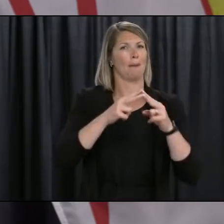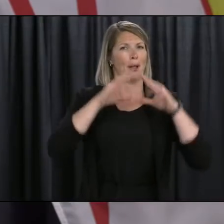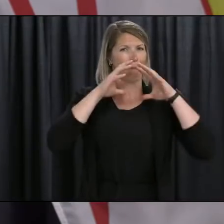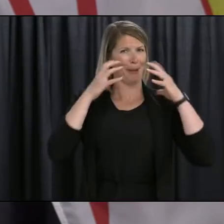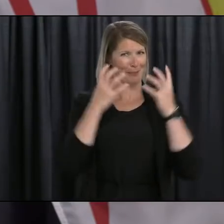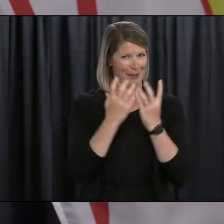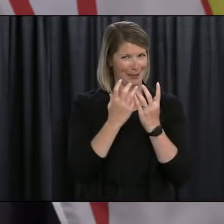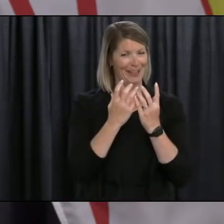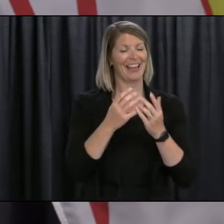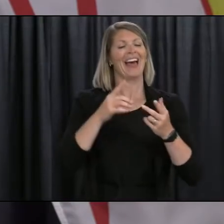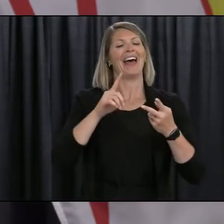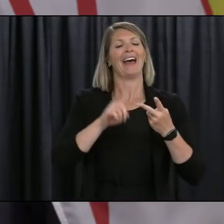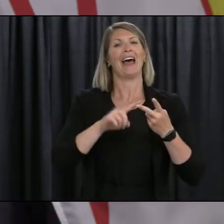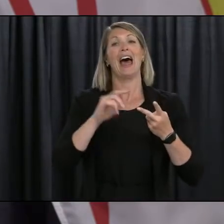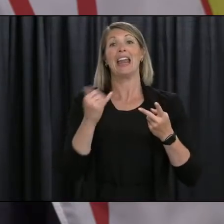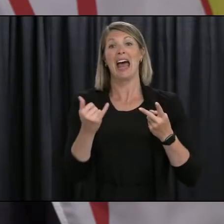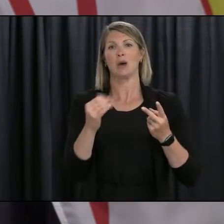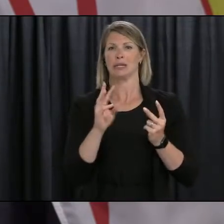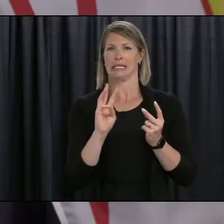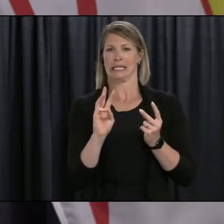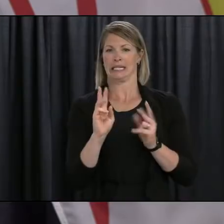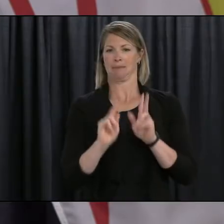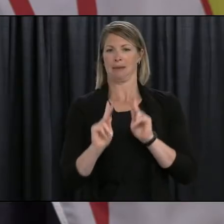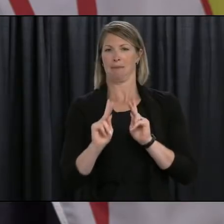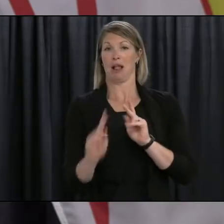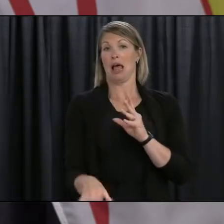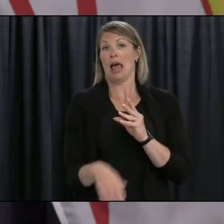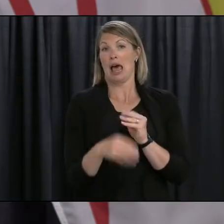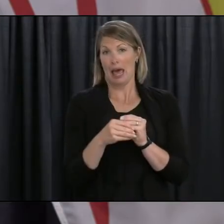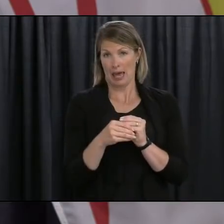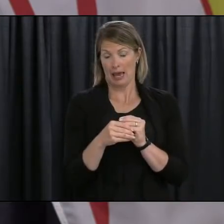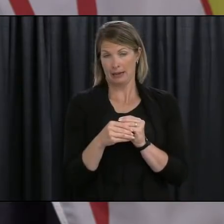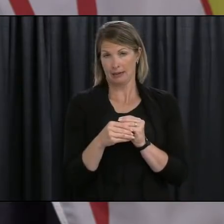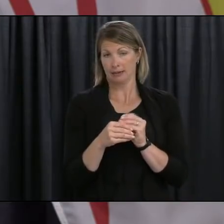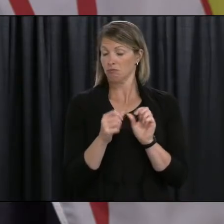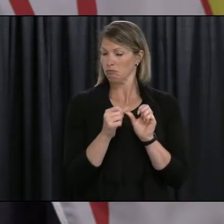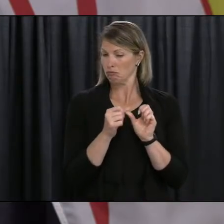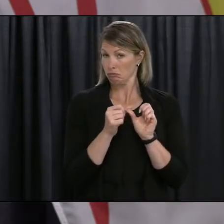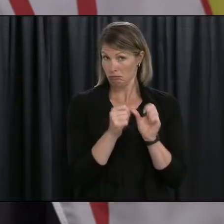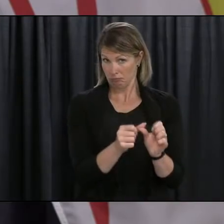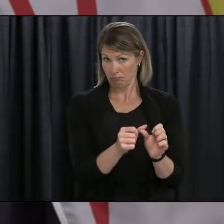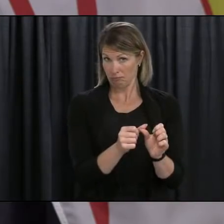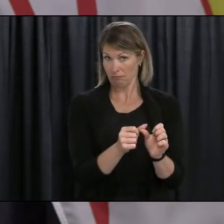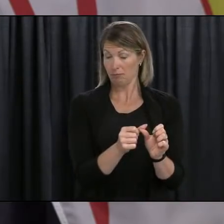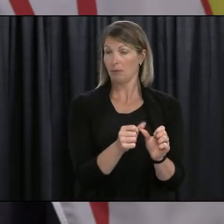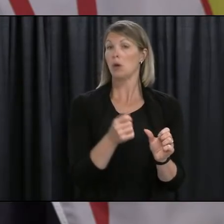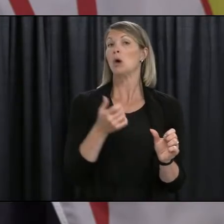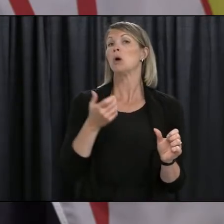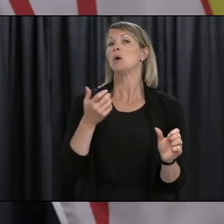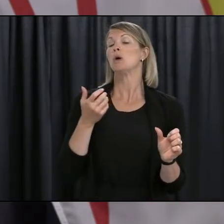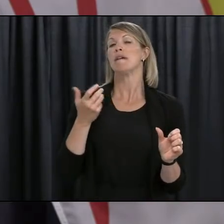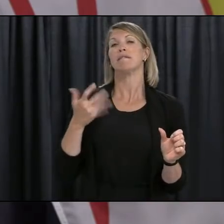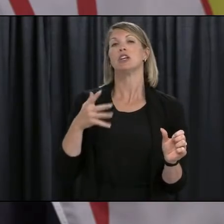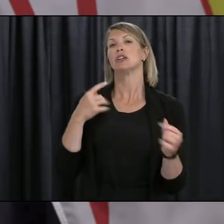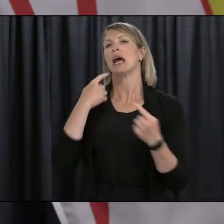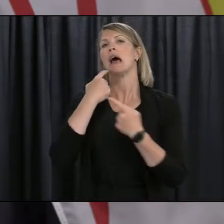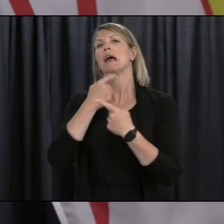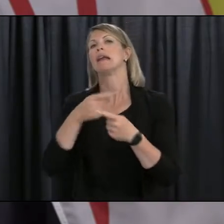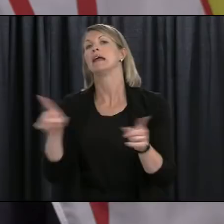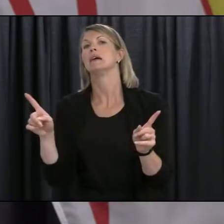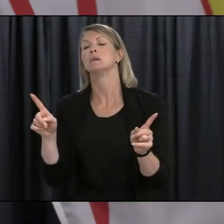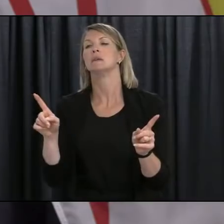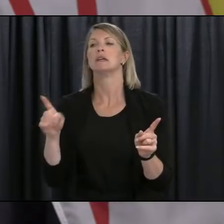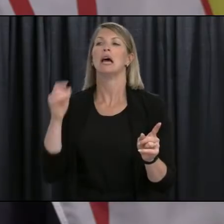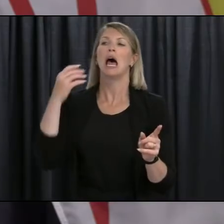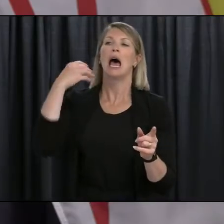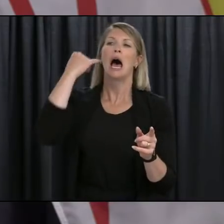And really what we're saying right now is, as we start to move about more, is that you need to keep your contacts outside of your bubble as low as you